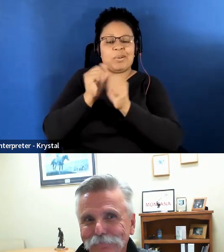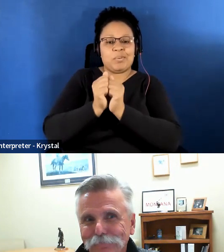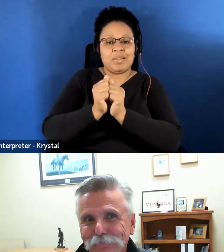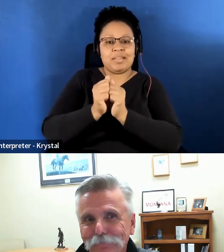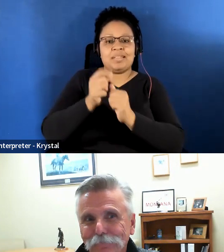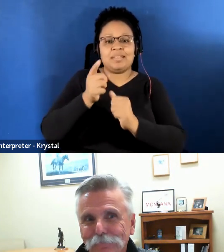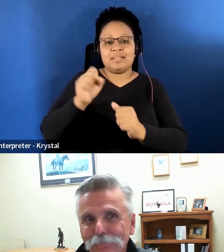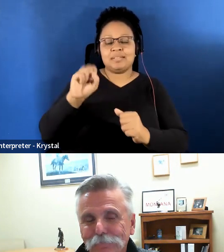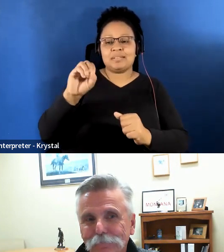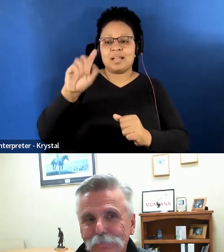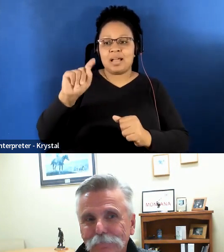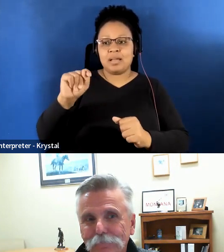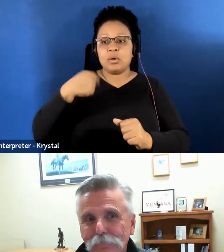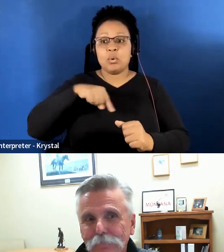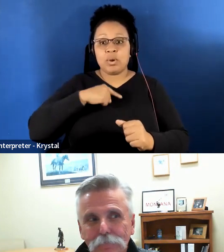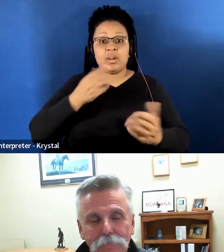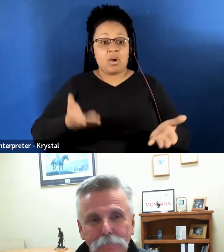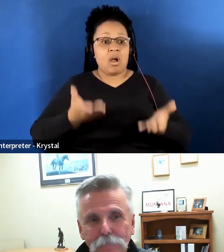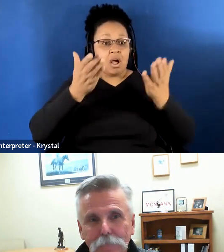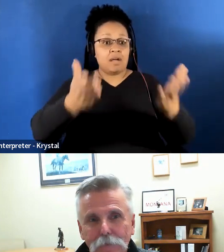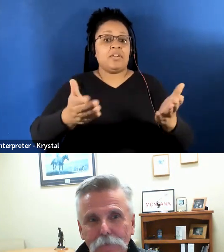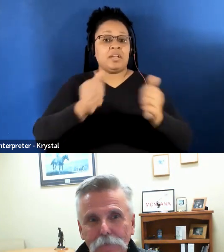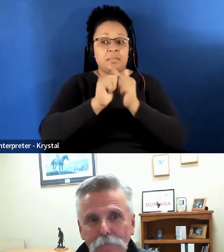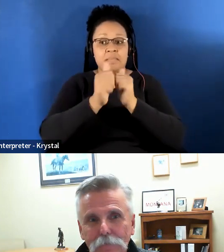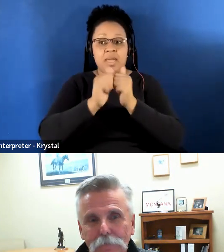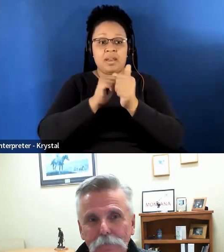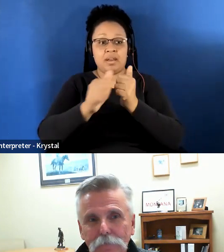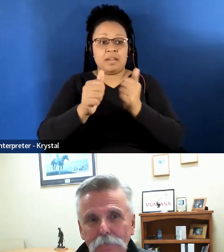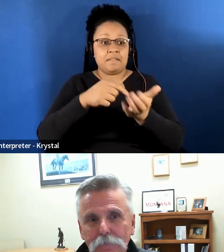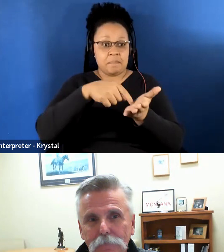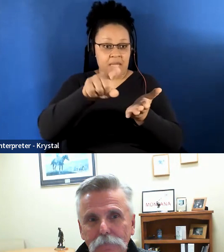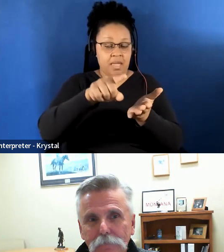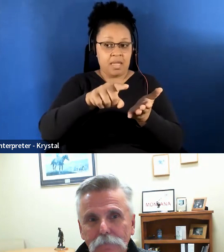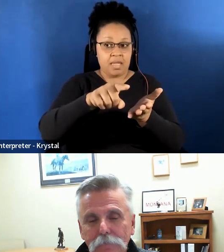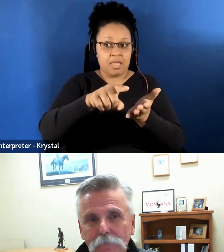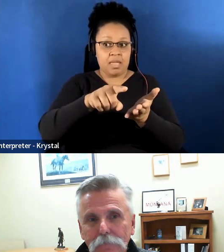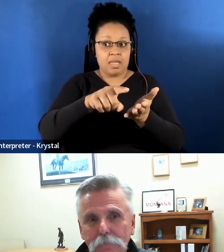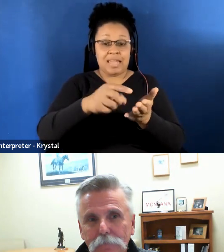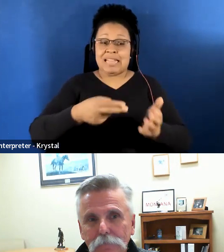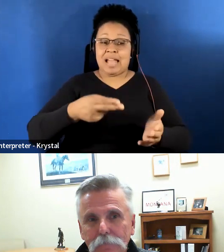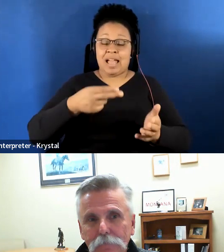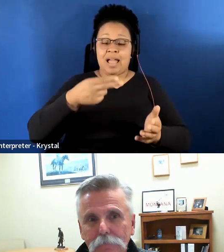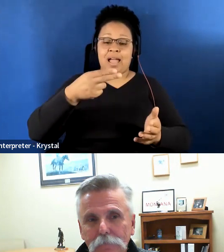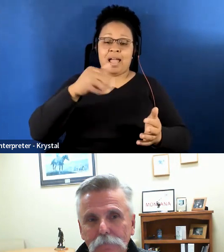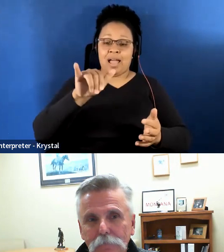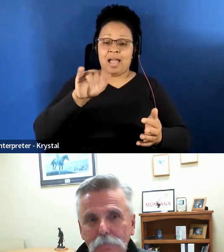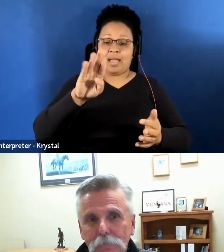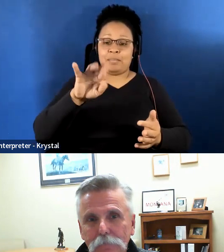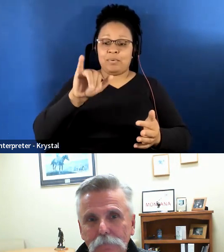Even though we're offering a pretty competitive wage, we're offering the hybrid work